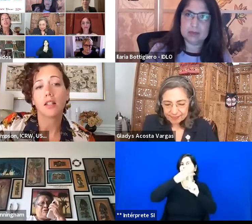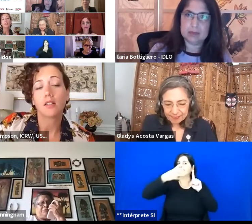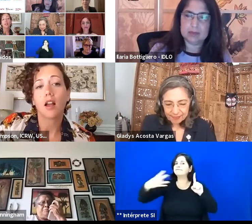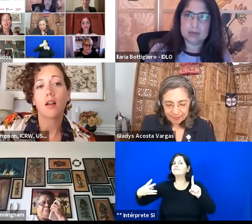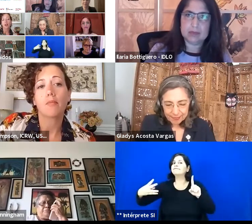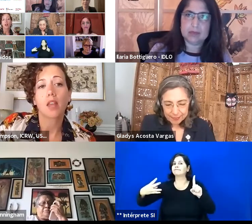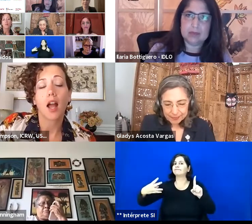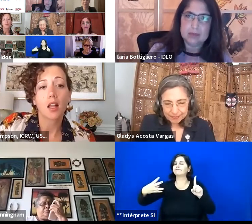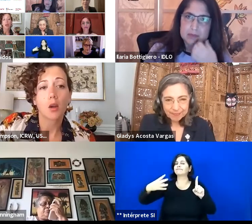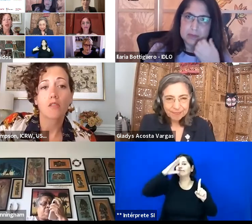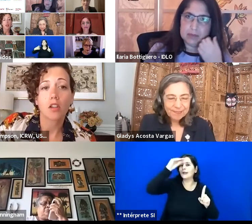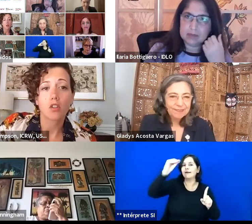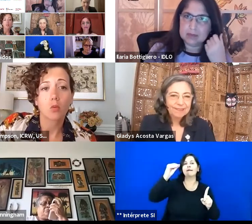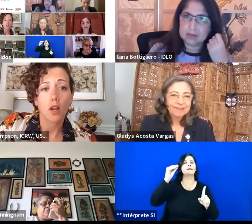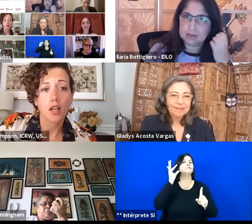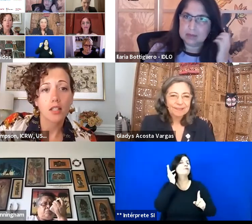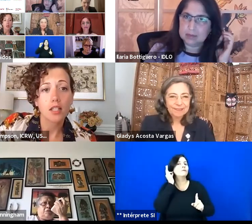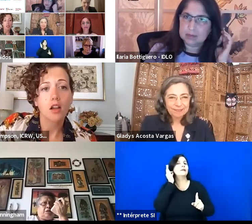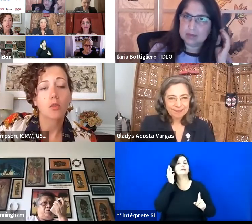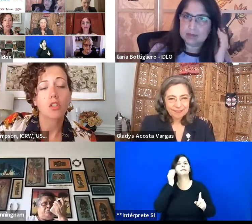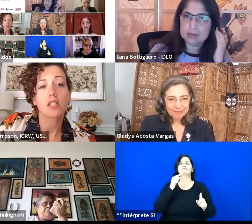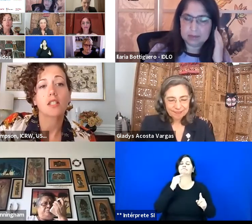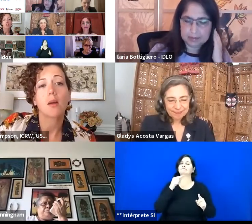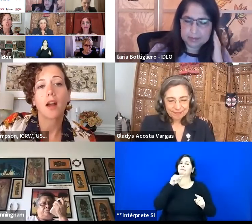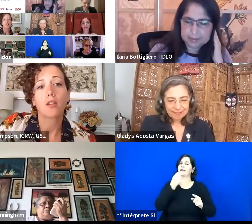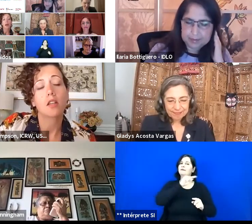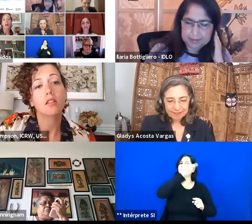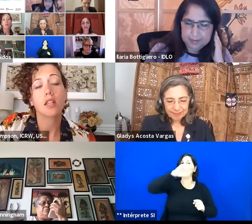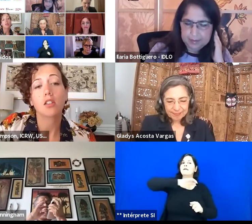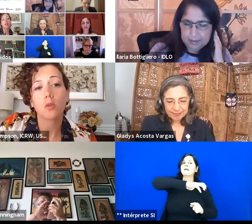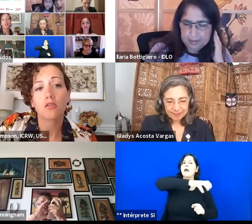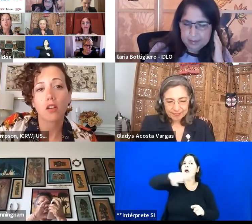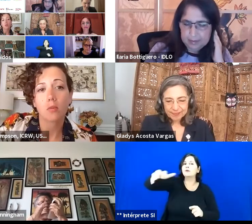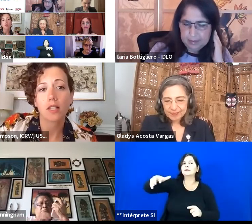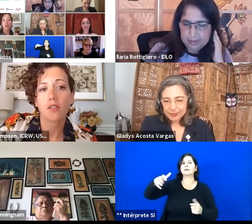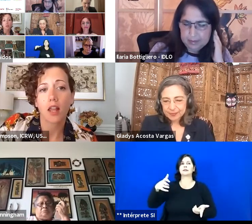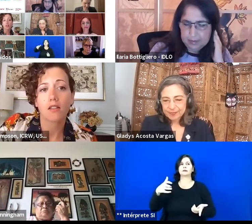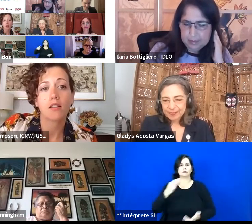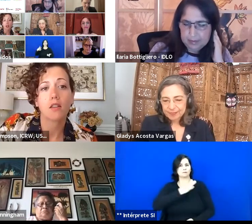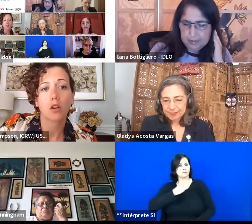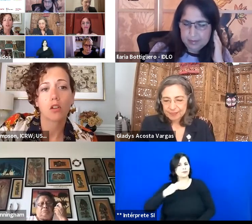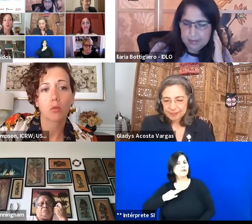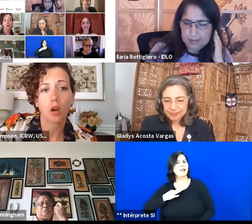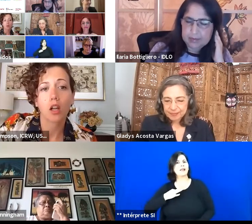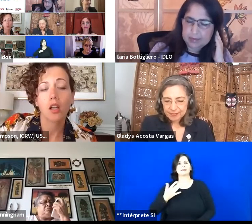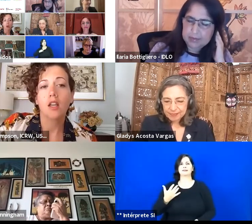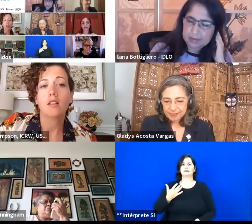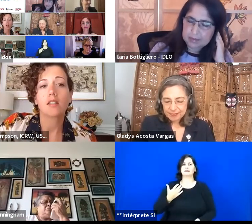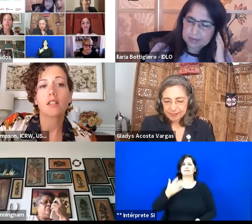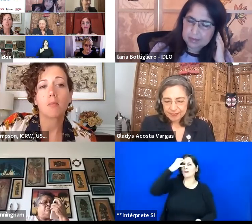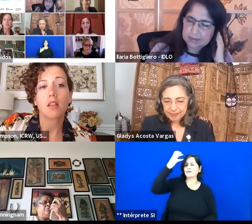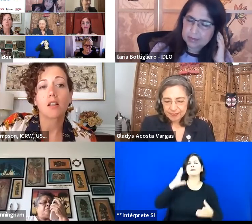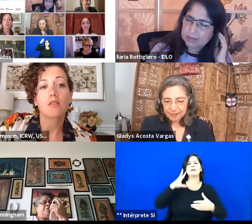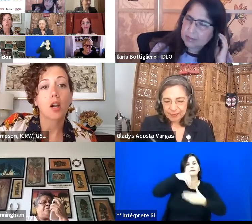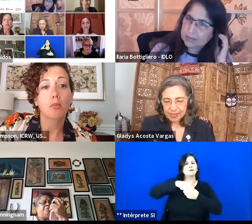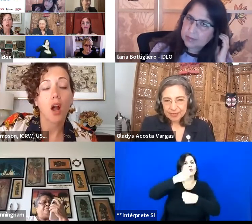the ILO Convention 190, which is about the issue of gender-based violence in the world of work. This